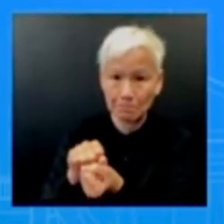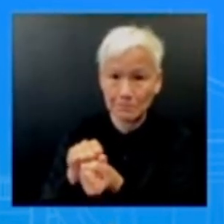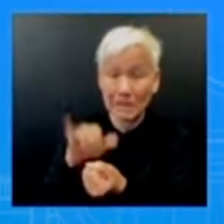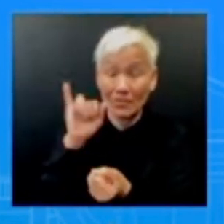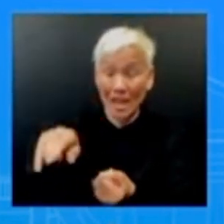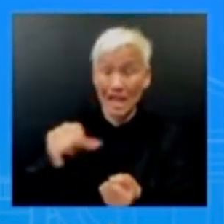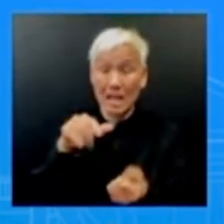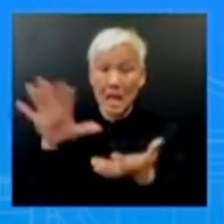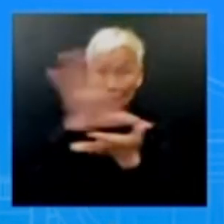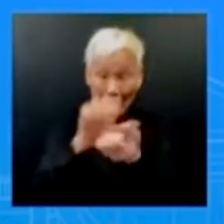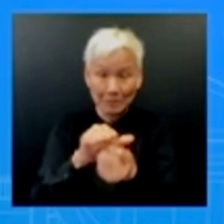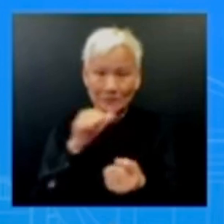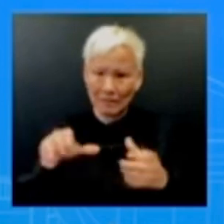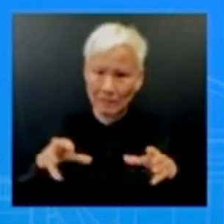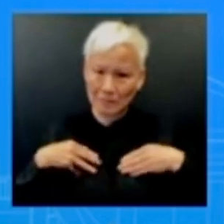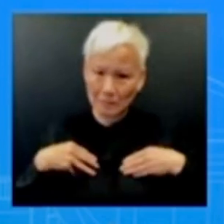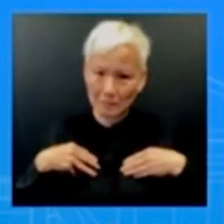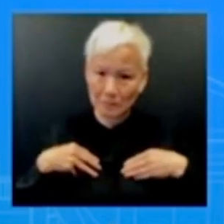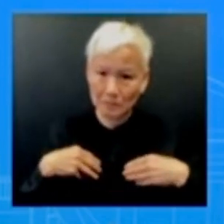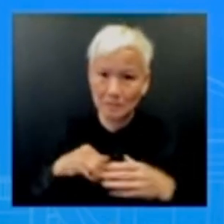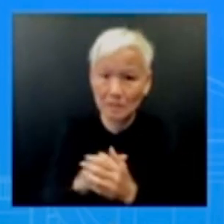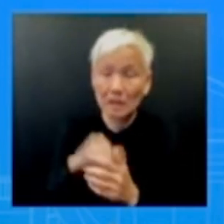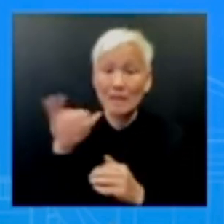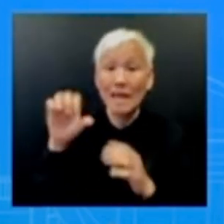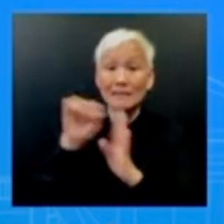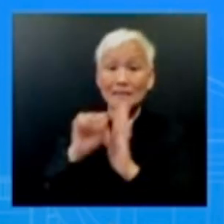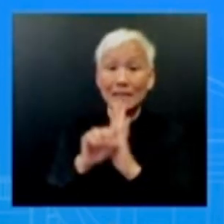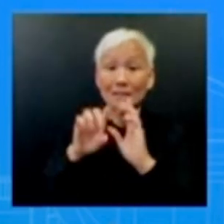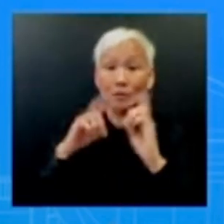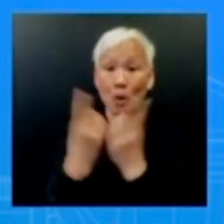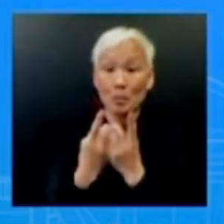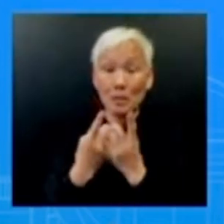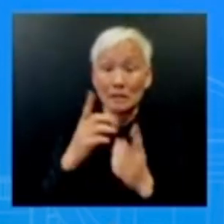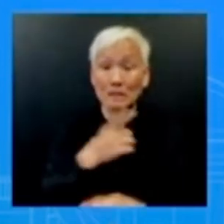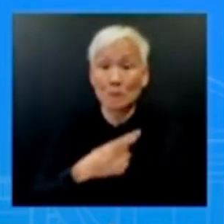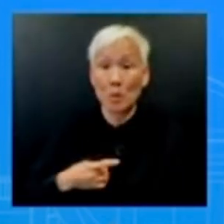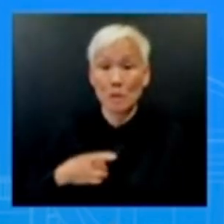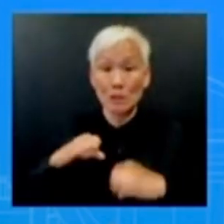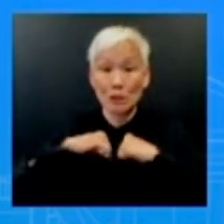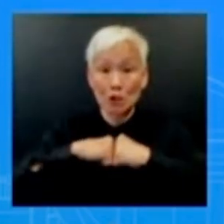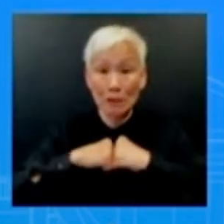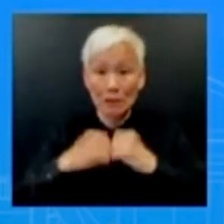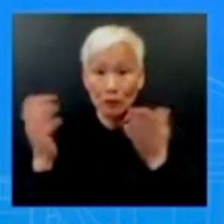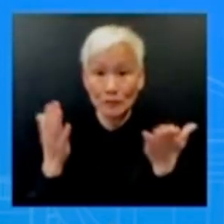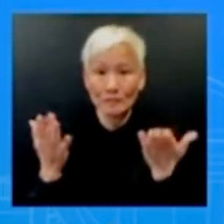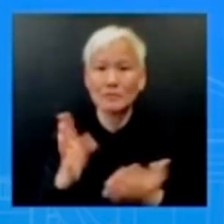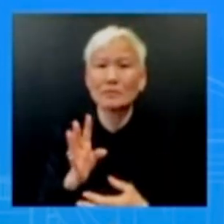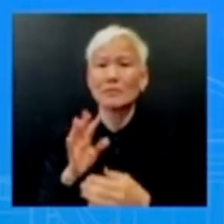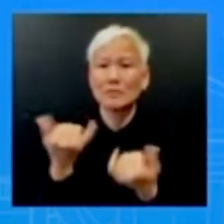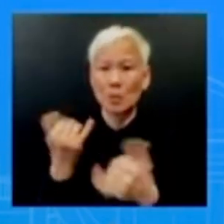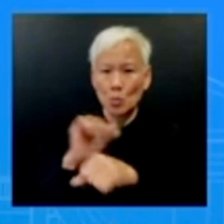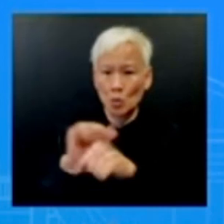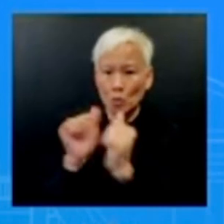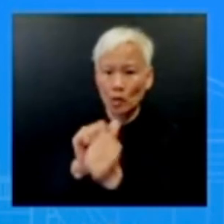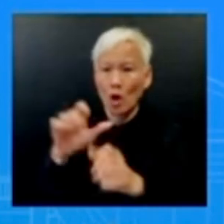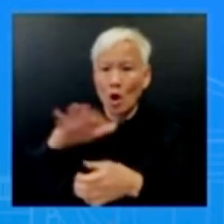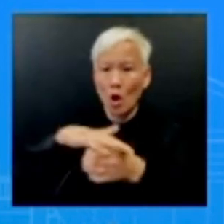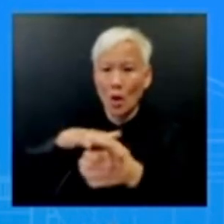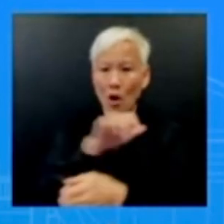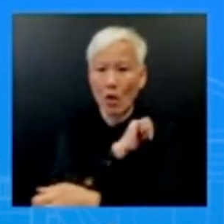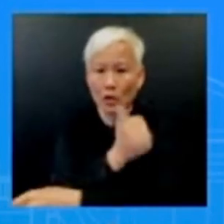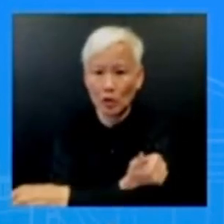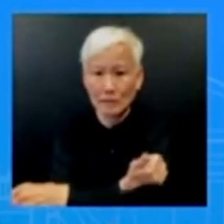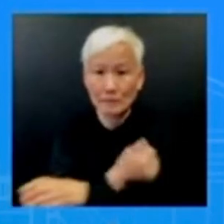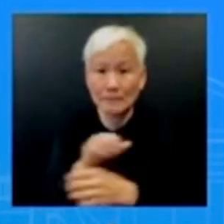Department's Diplomatic Security Service is working with local authorities. I can't speak for the San Francisco police, but I can say that the